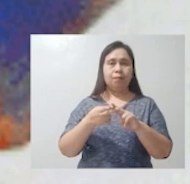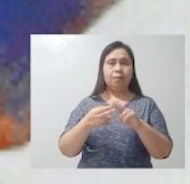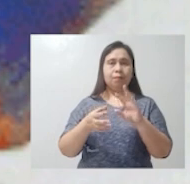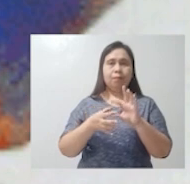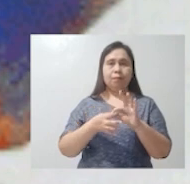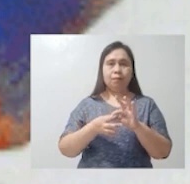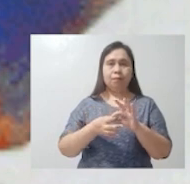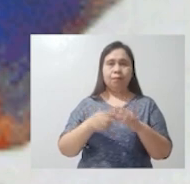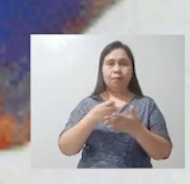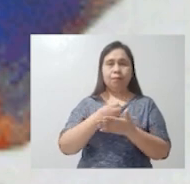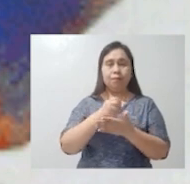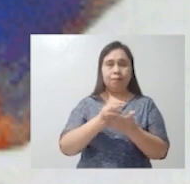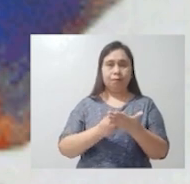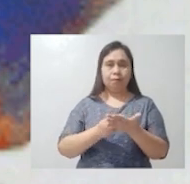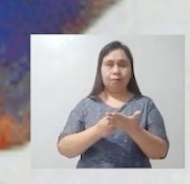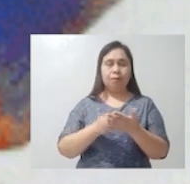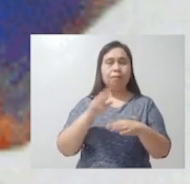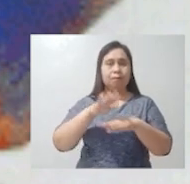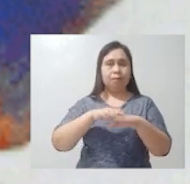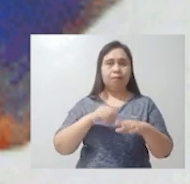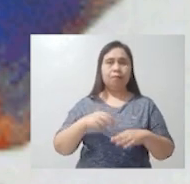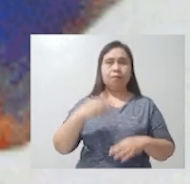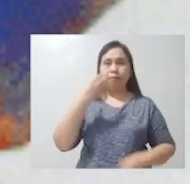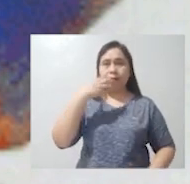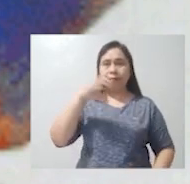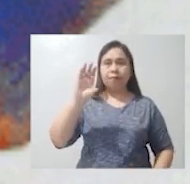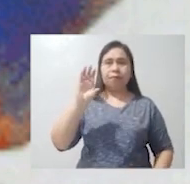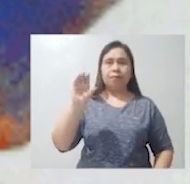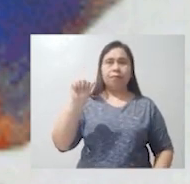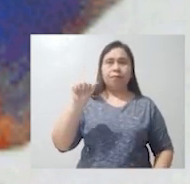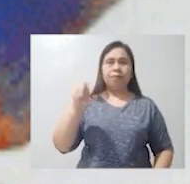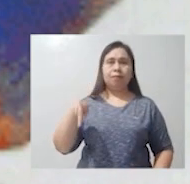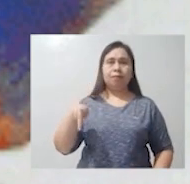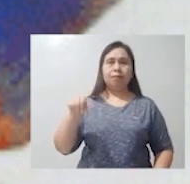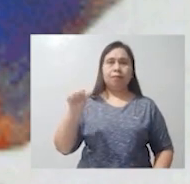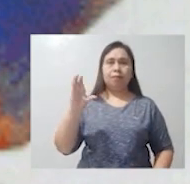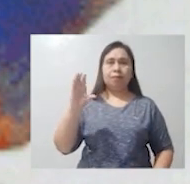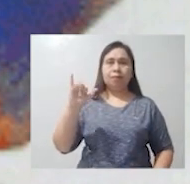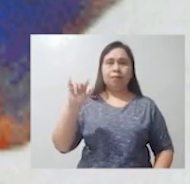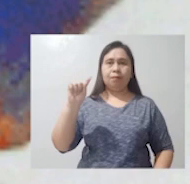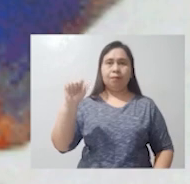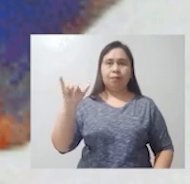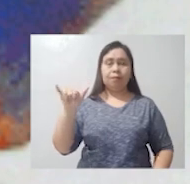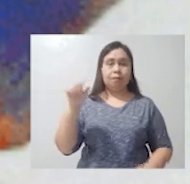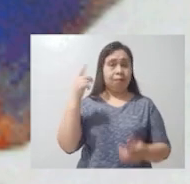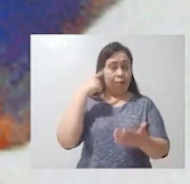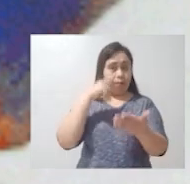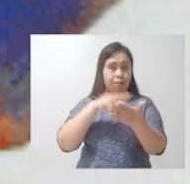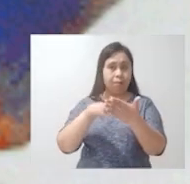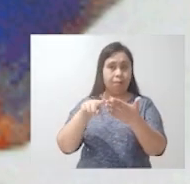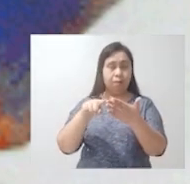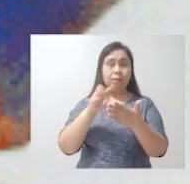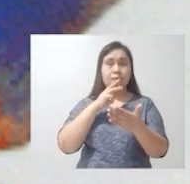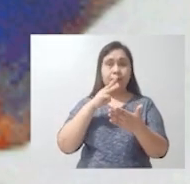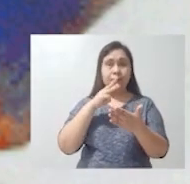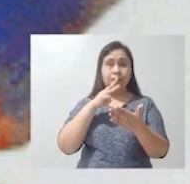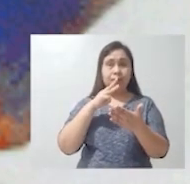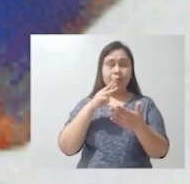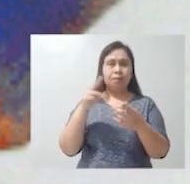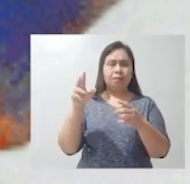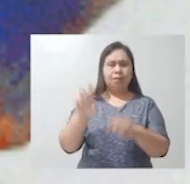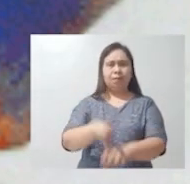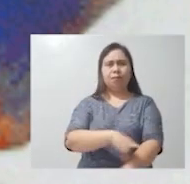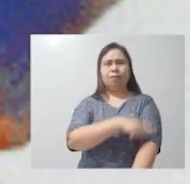we call the heat capacity. You have probably noticed that water takes longer time to boil